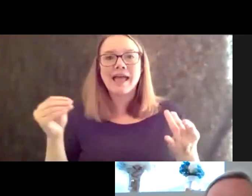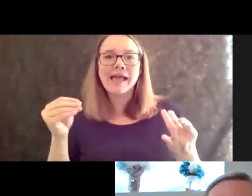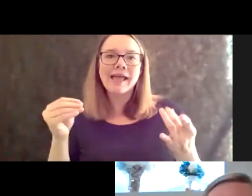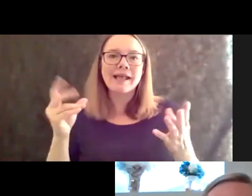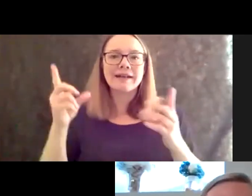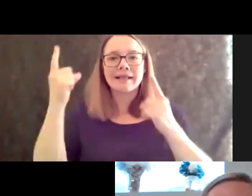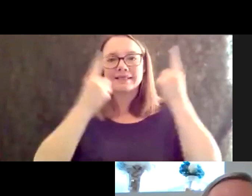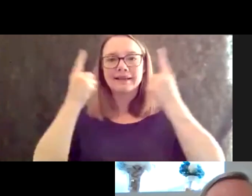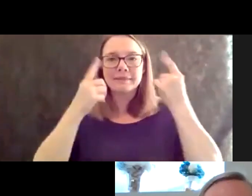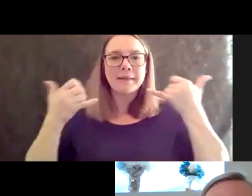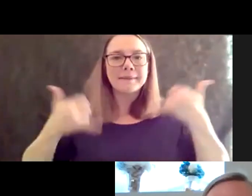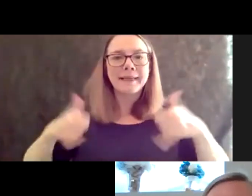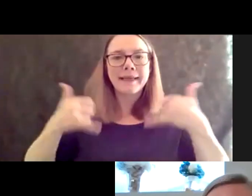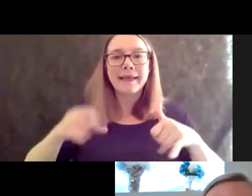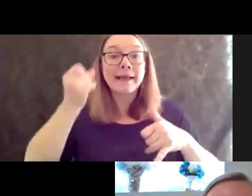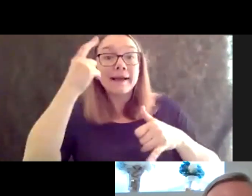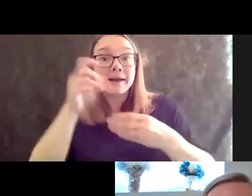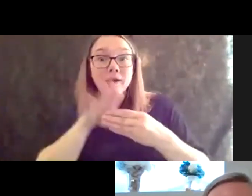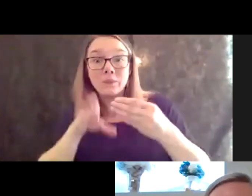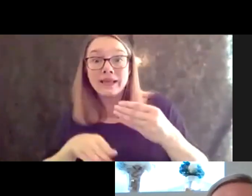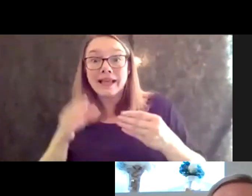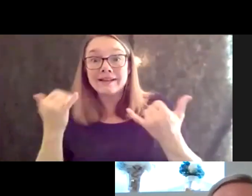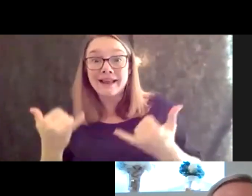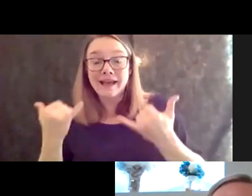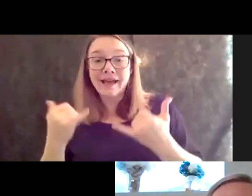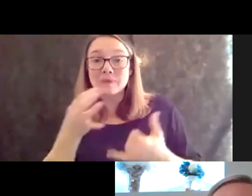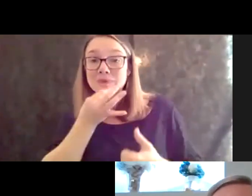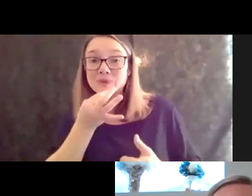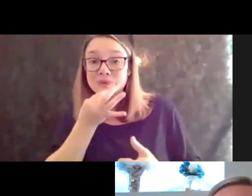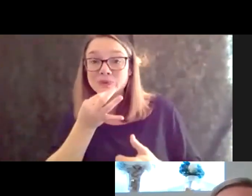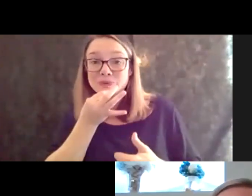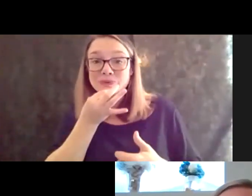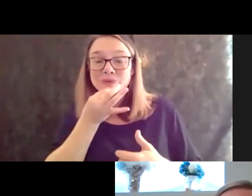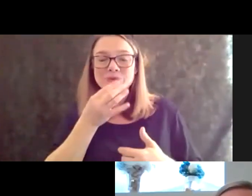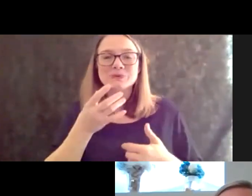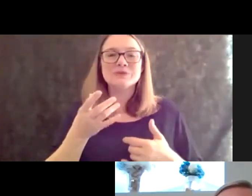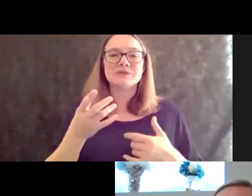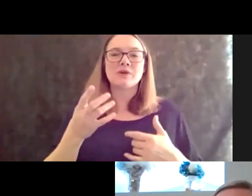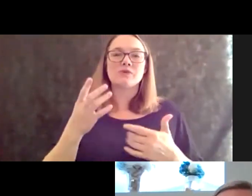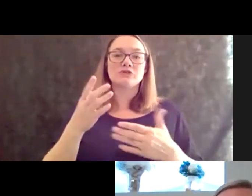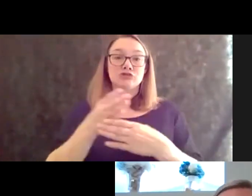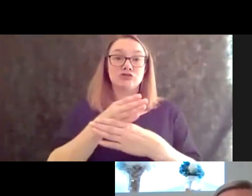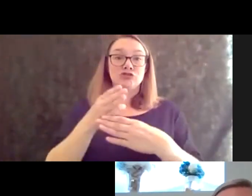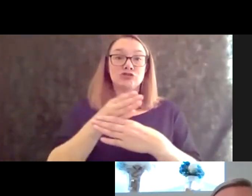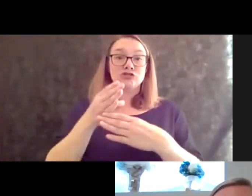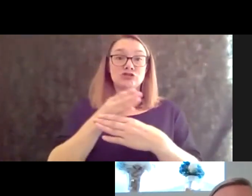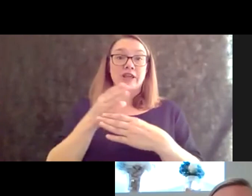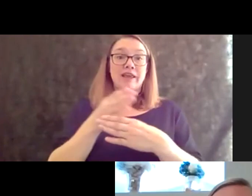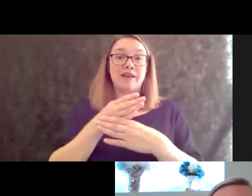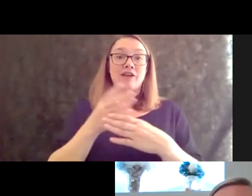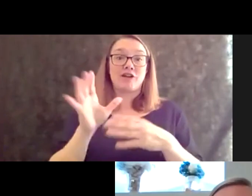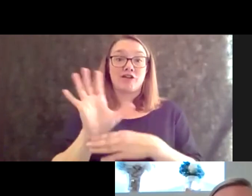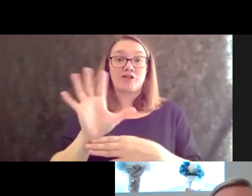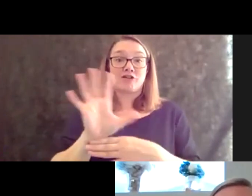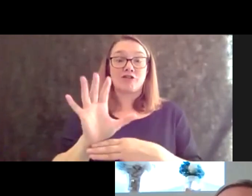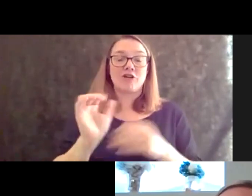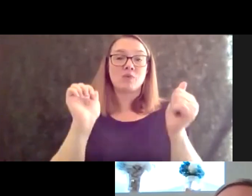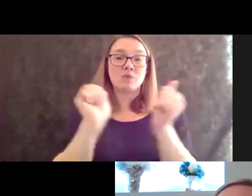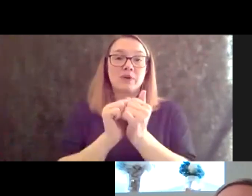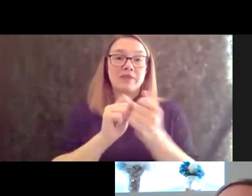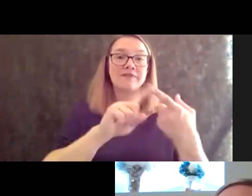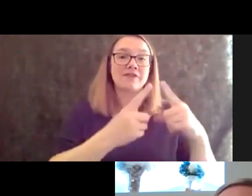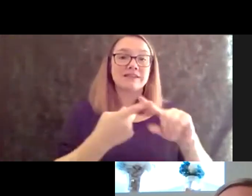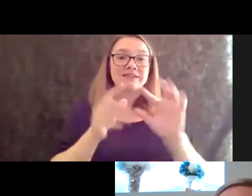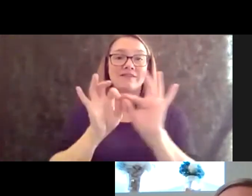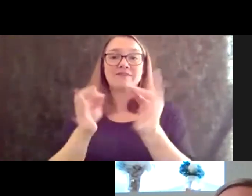going into the weekend here, so do some of those things. Please share the series with your friends and family, and fill out the